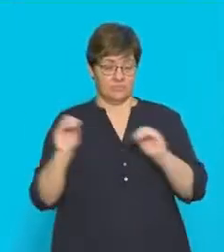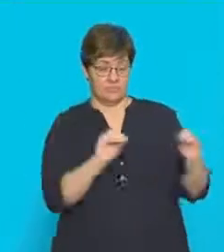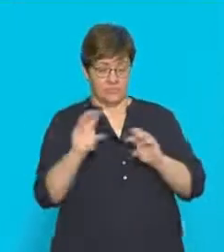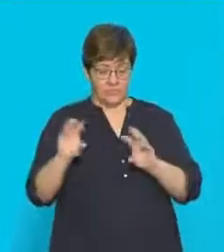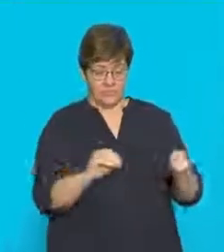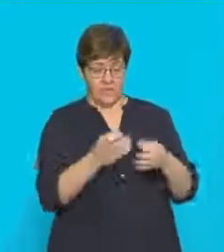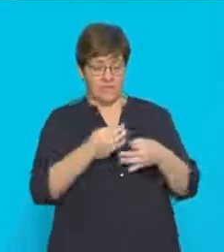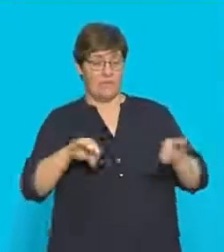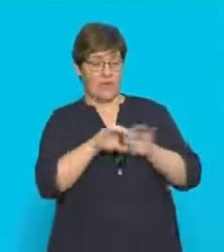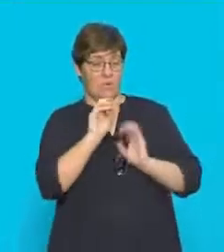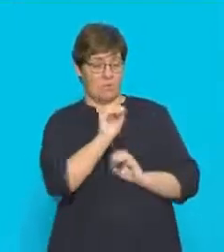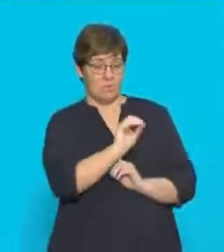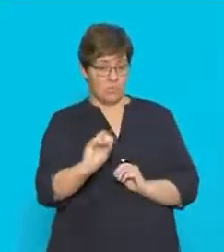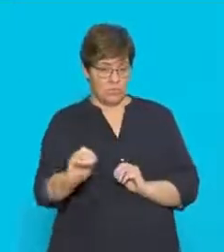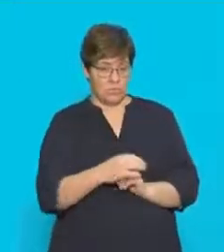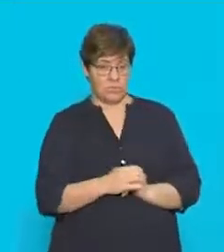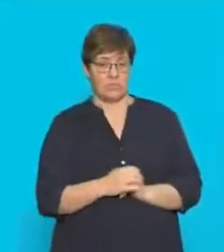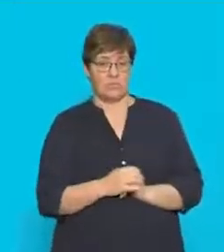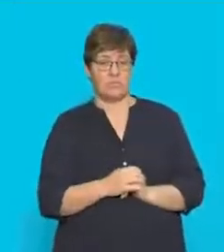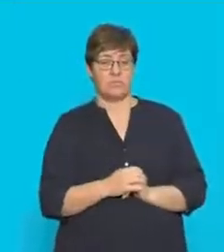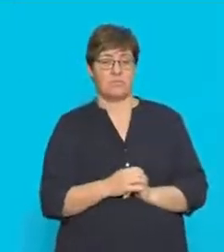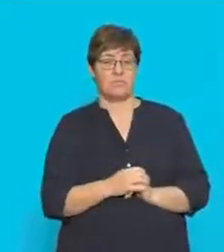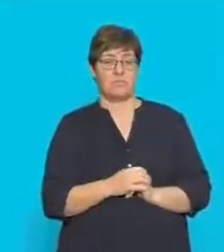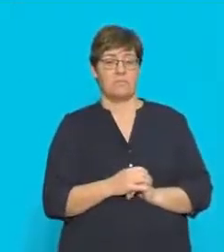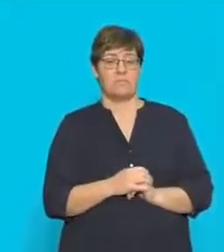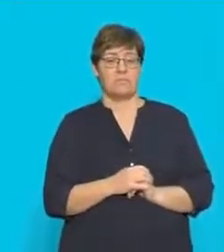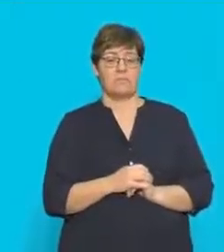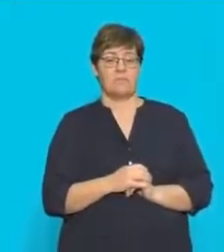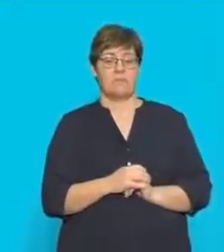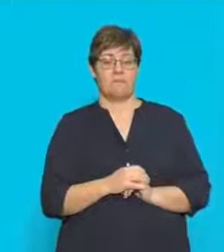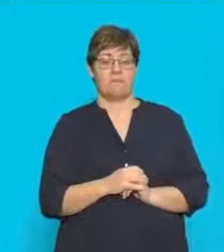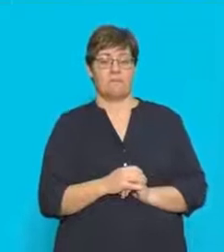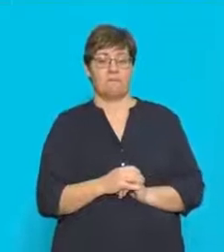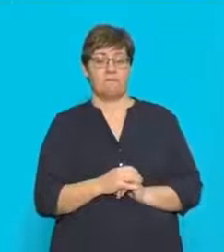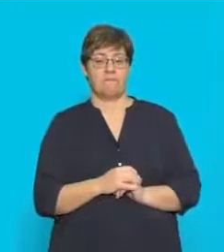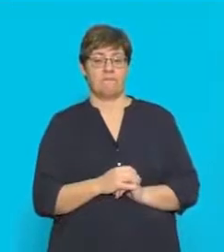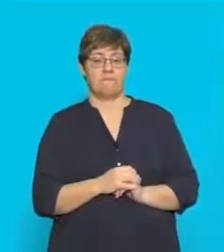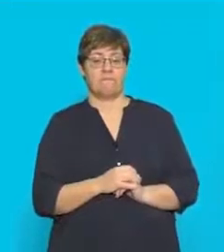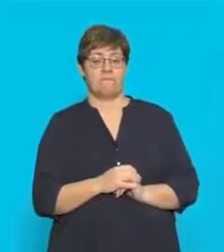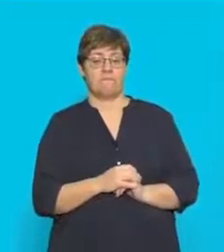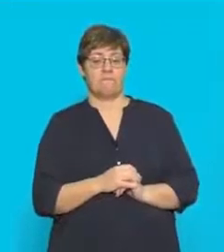all the relevant values in, substitute 4 for R,